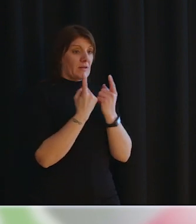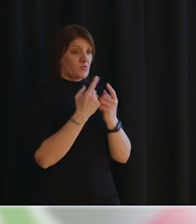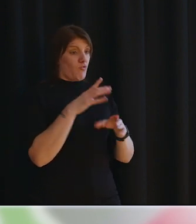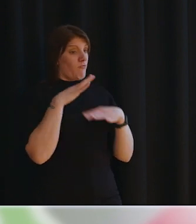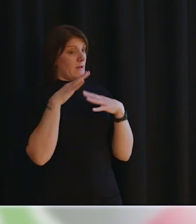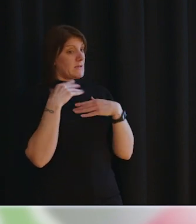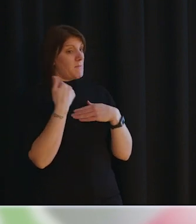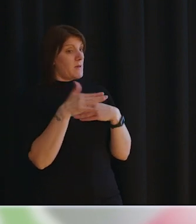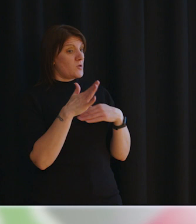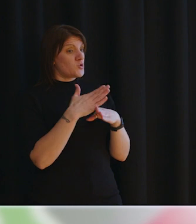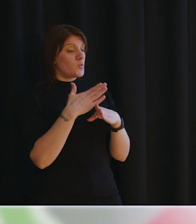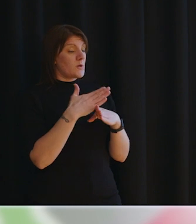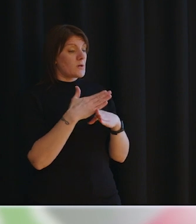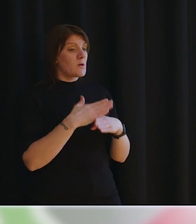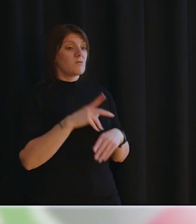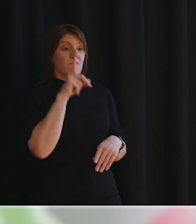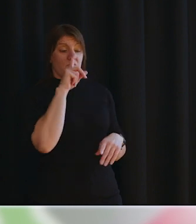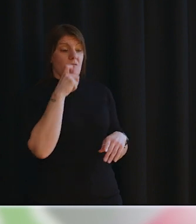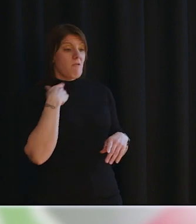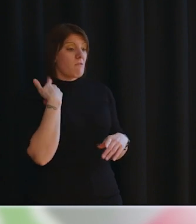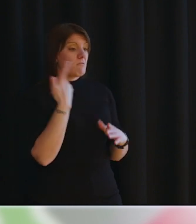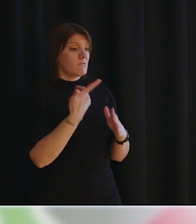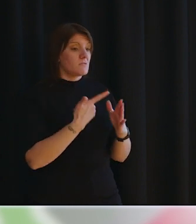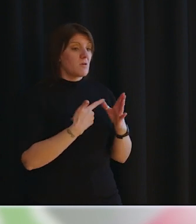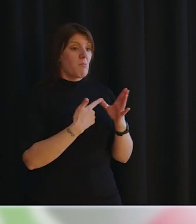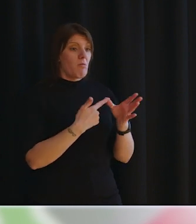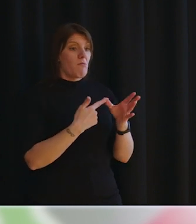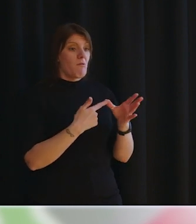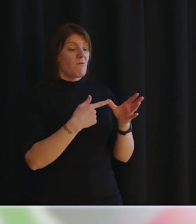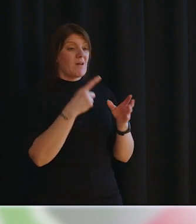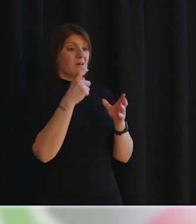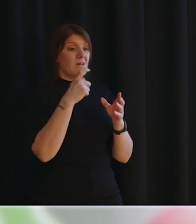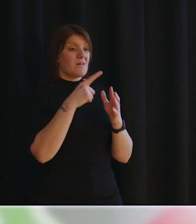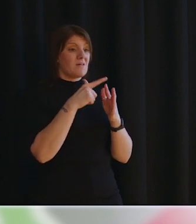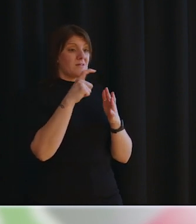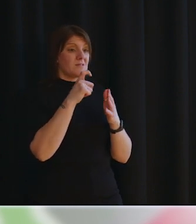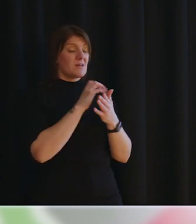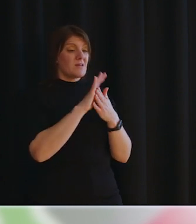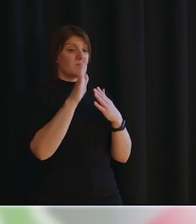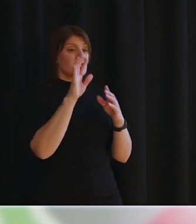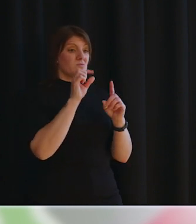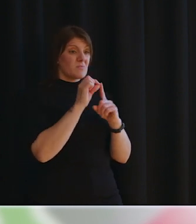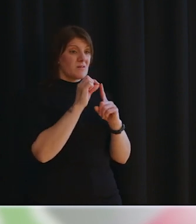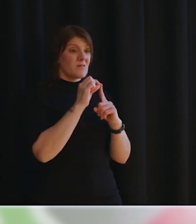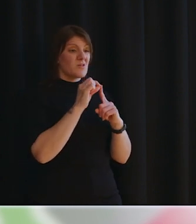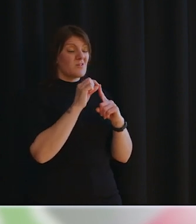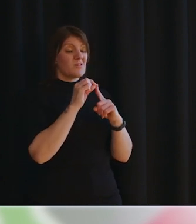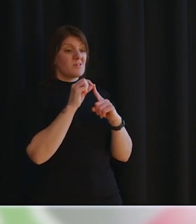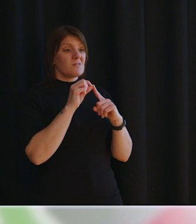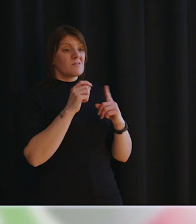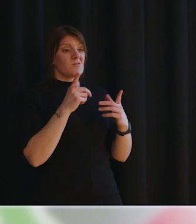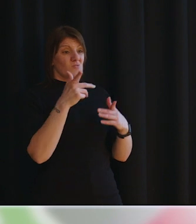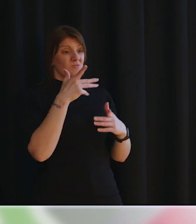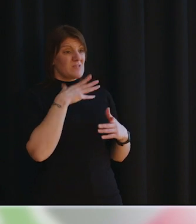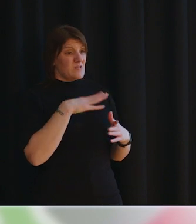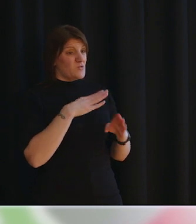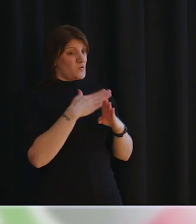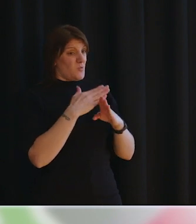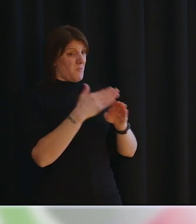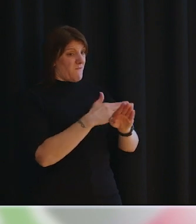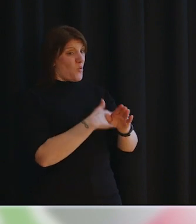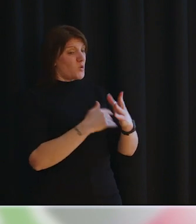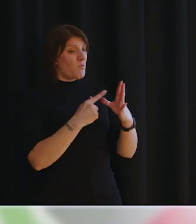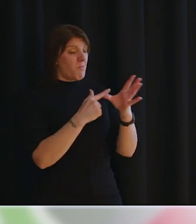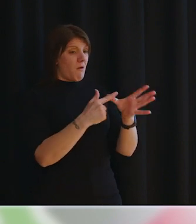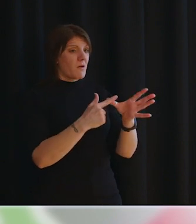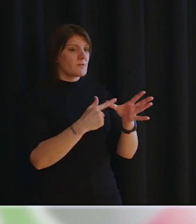school. You can't just apply for an EHCP and say, well, we need more money to put things in place. You have to actually do it before you apply. And if a